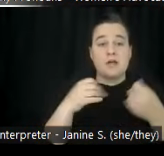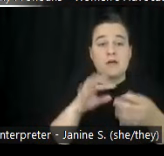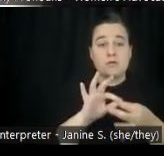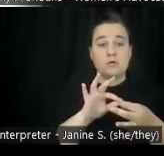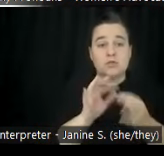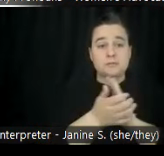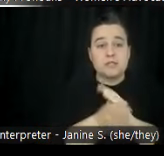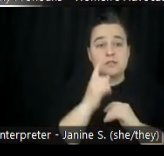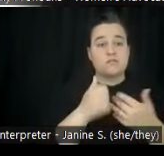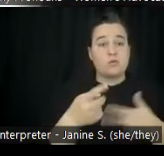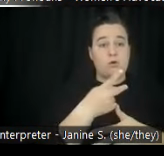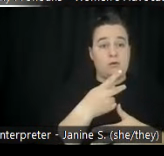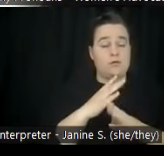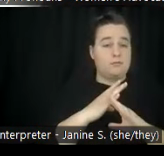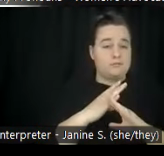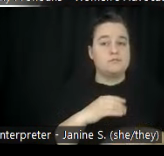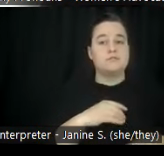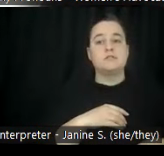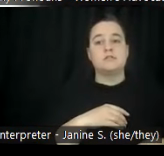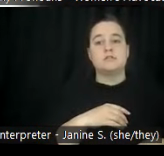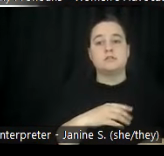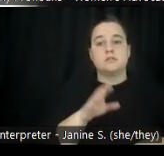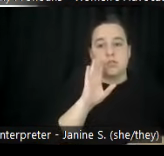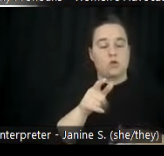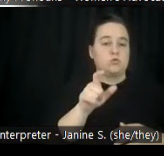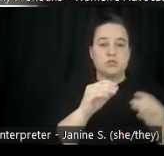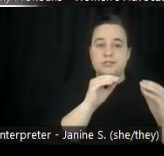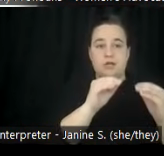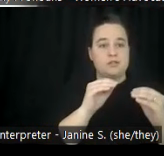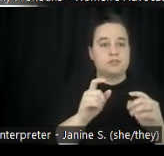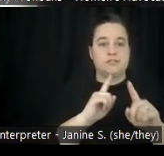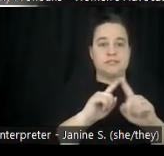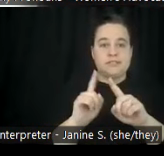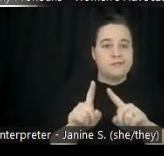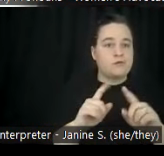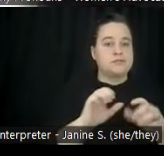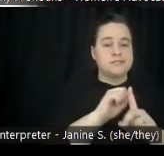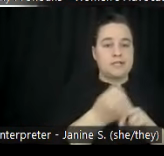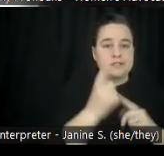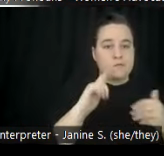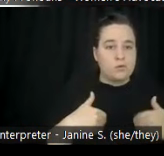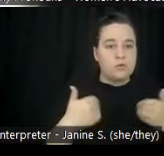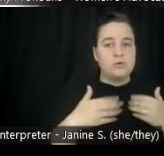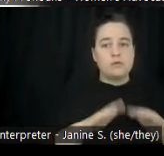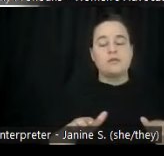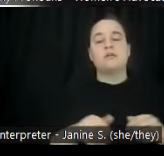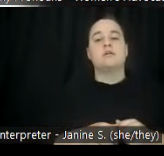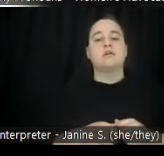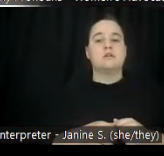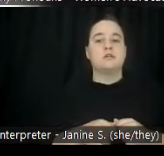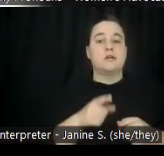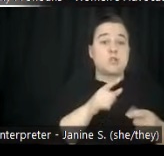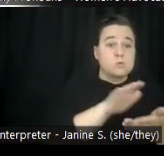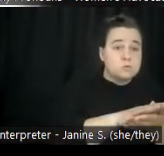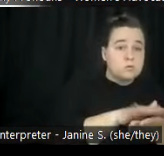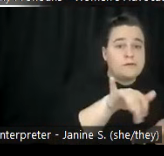for primary prevention, should be taught in multiple youth settings. So not only just in schools, but could also be in